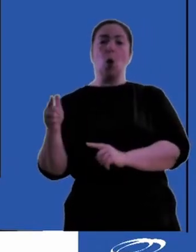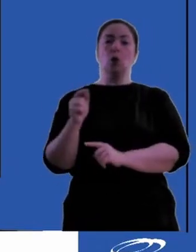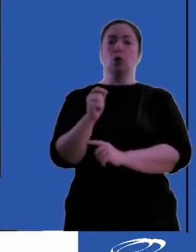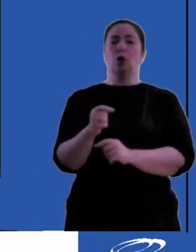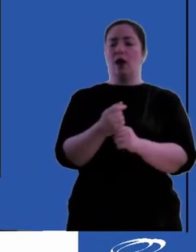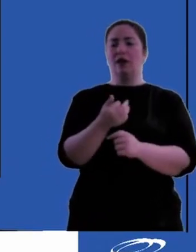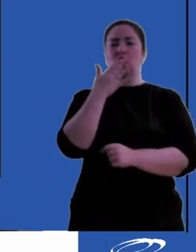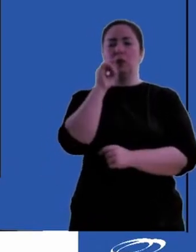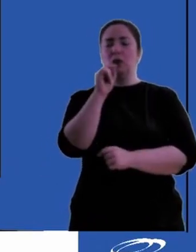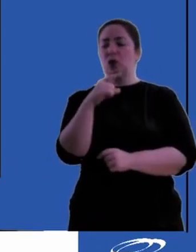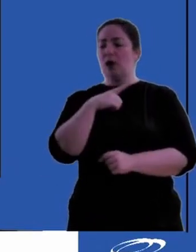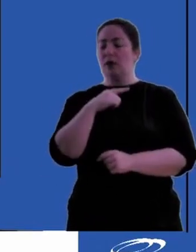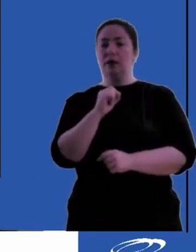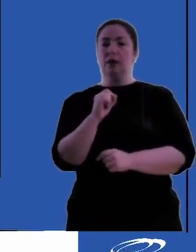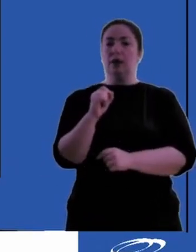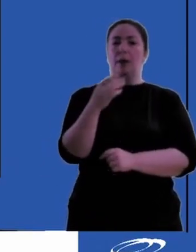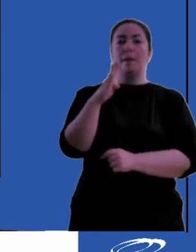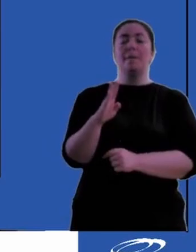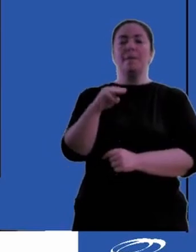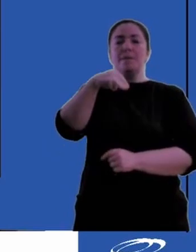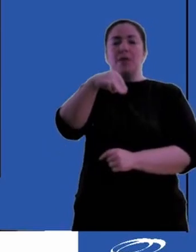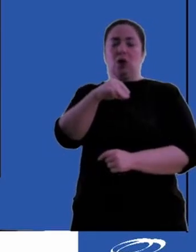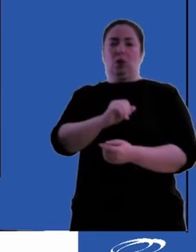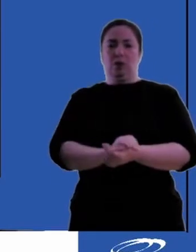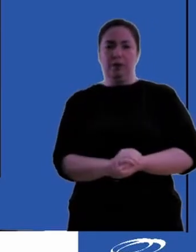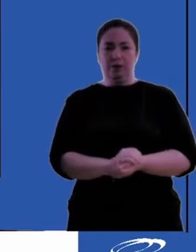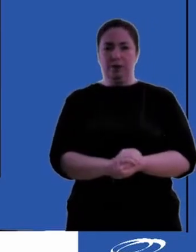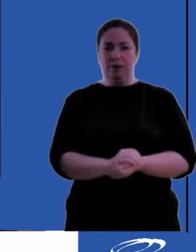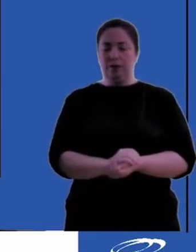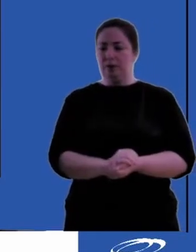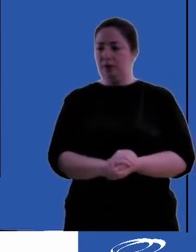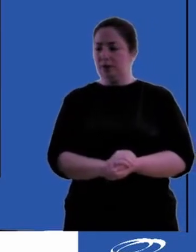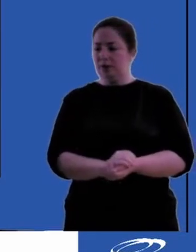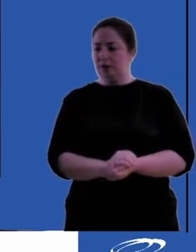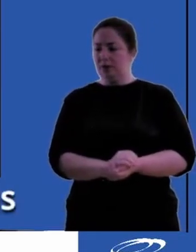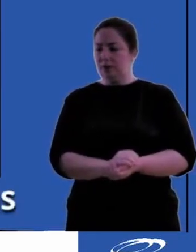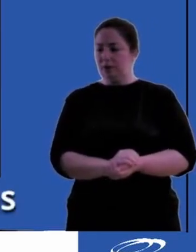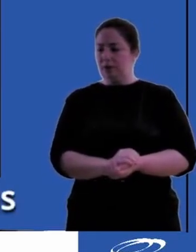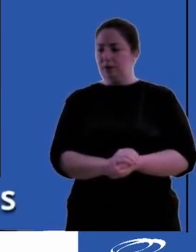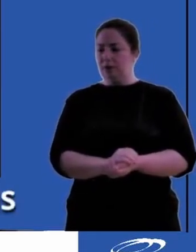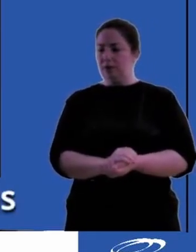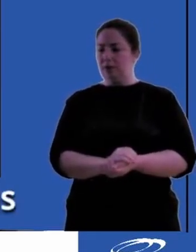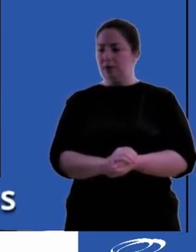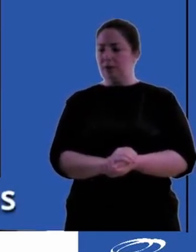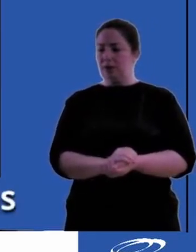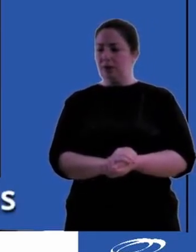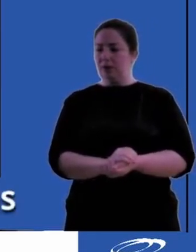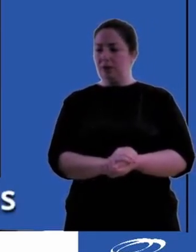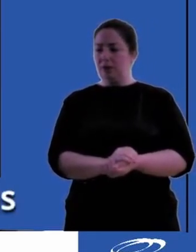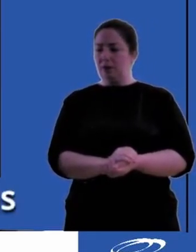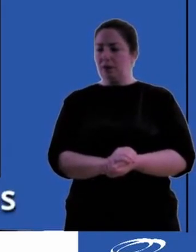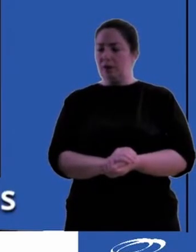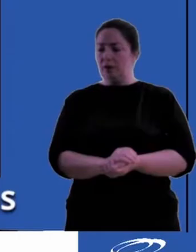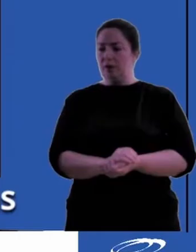agalactiae, enterococci, especially Enterococcus faecalis, and Corynebacterium species, especially Corynebacterium striatum,